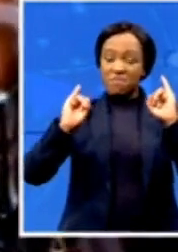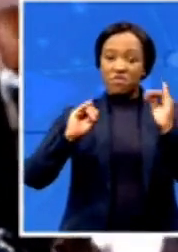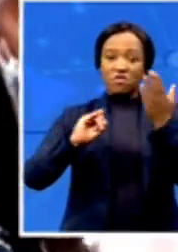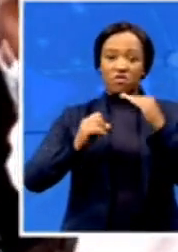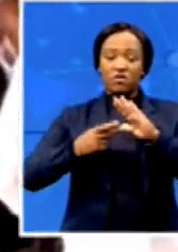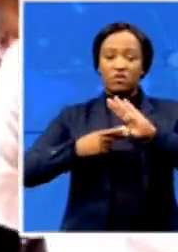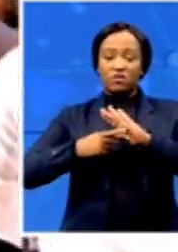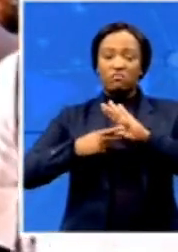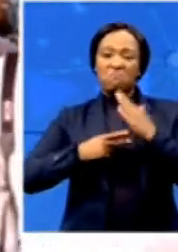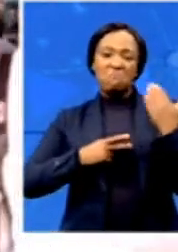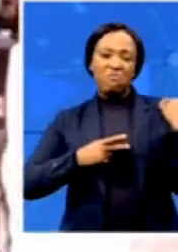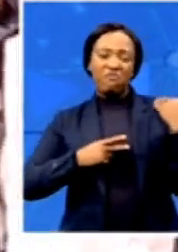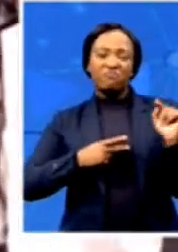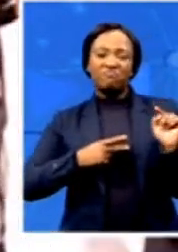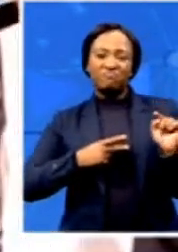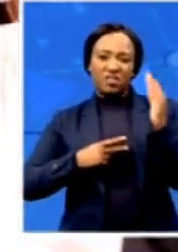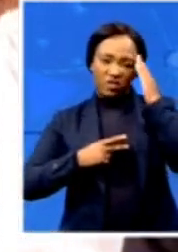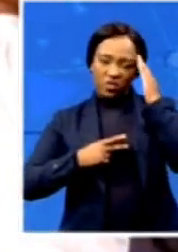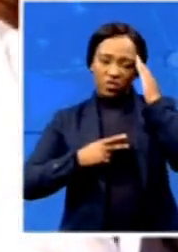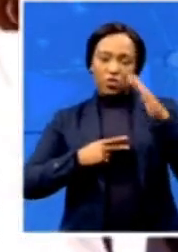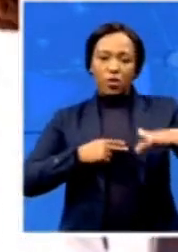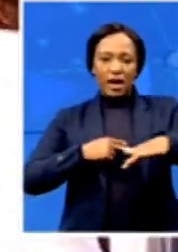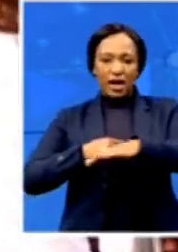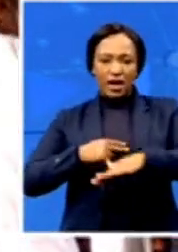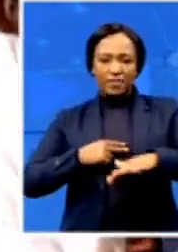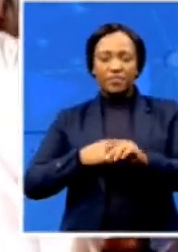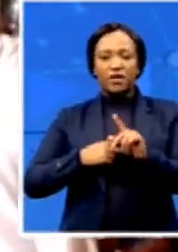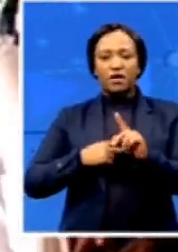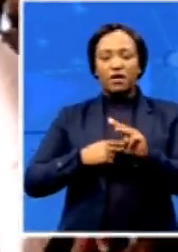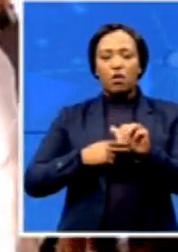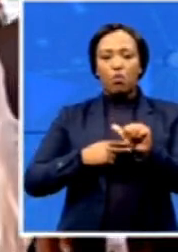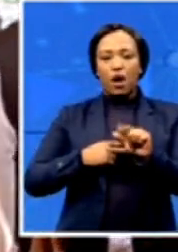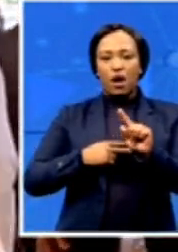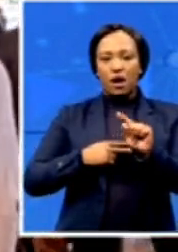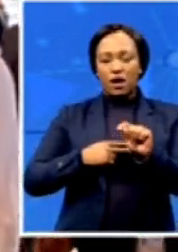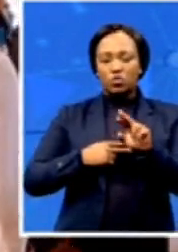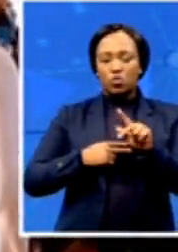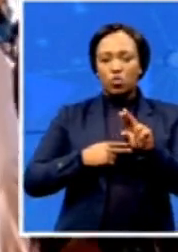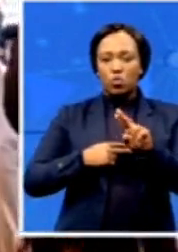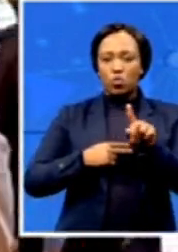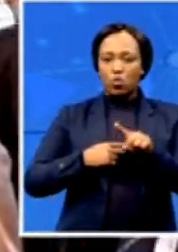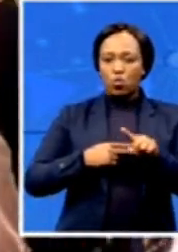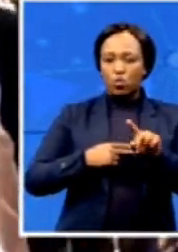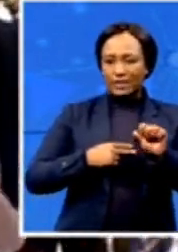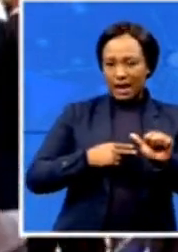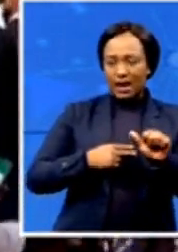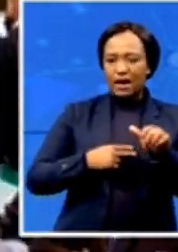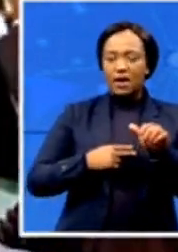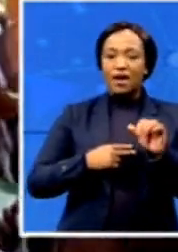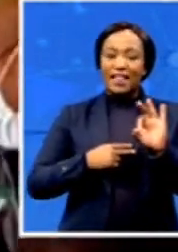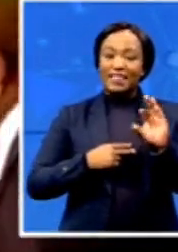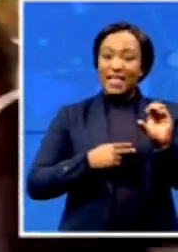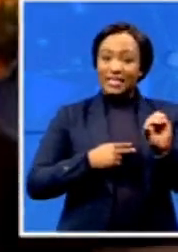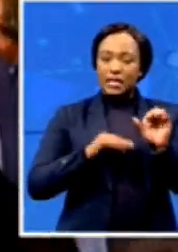as Stenga, the area is now called KwaDukuza under the Ilembe district municipality, with 30 deaths there. But